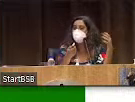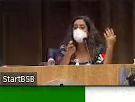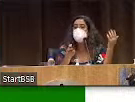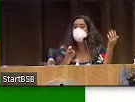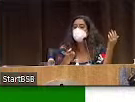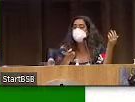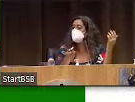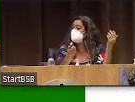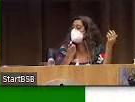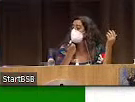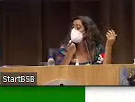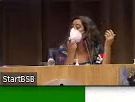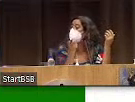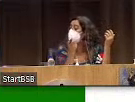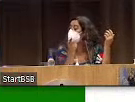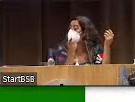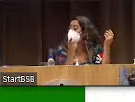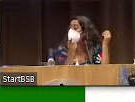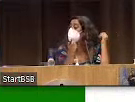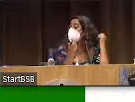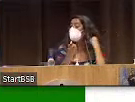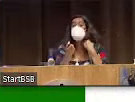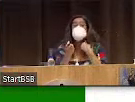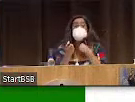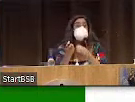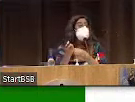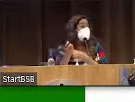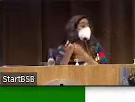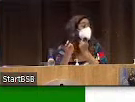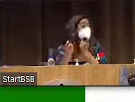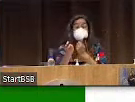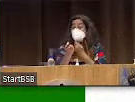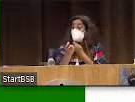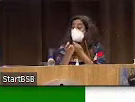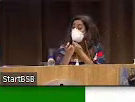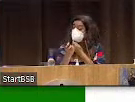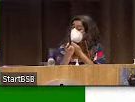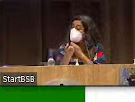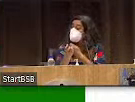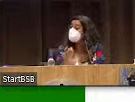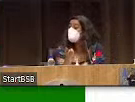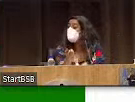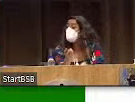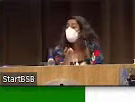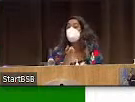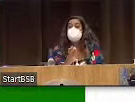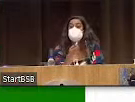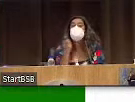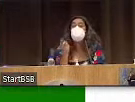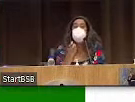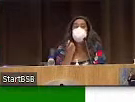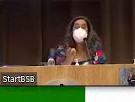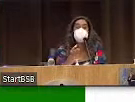2021, 10% of the patients were the patients with